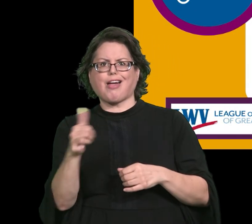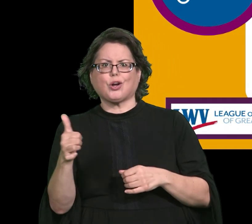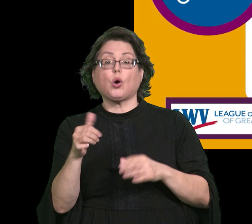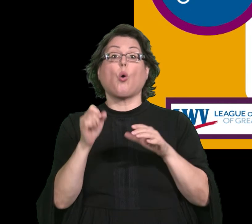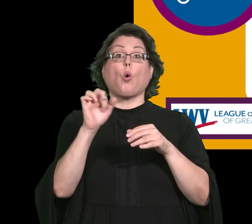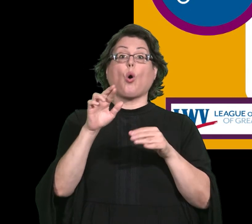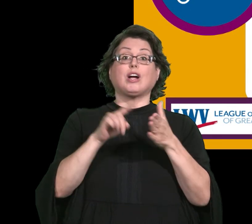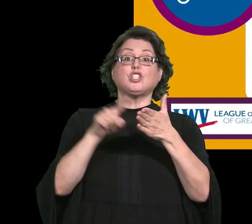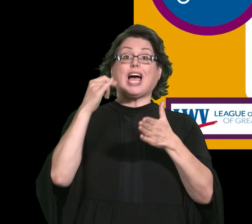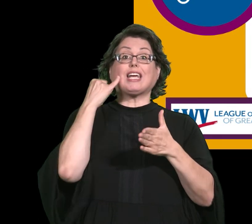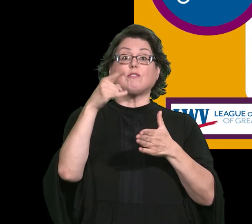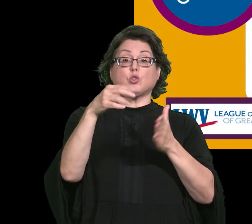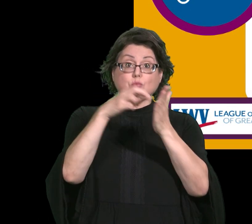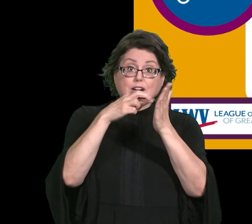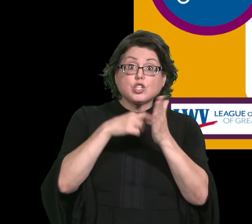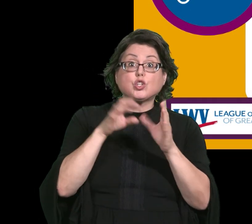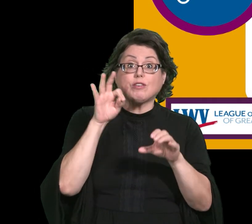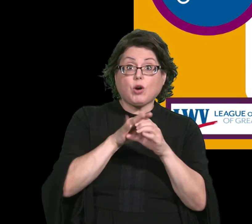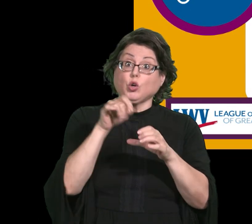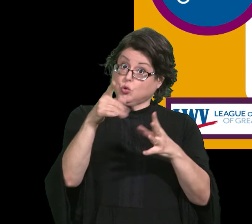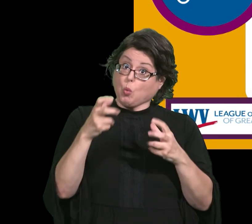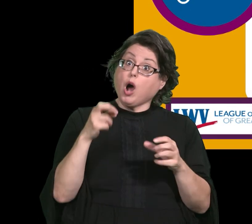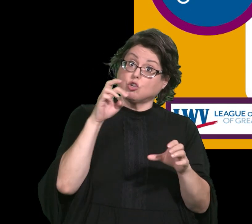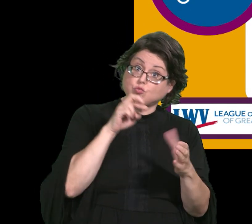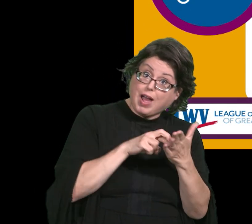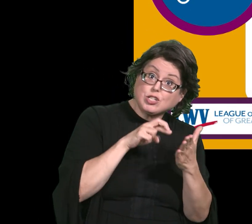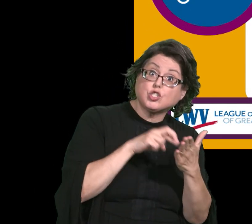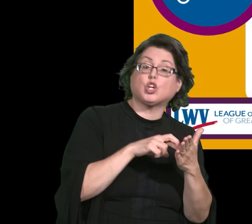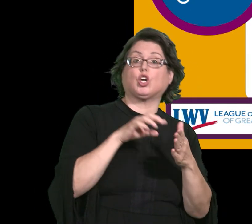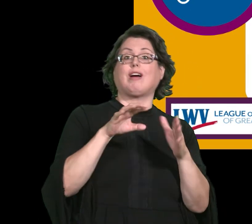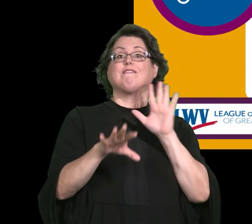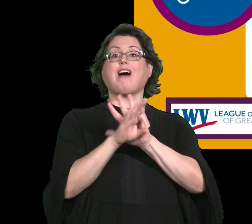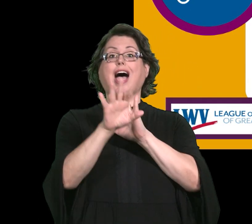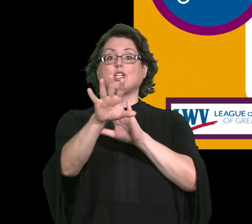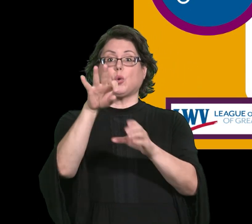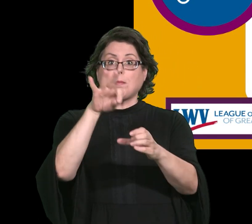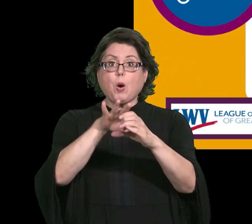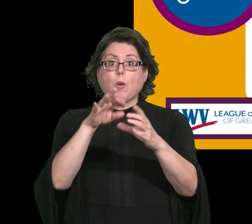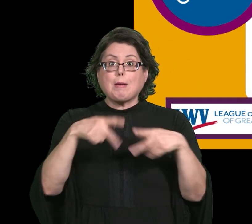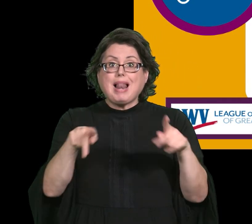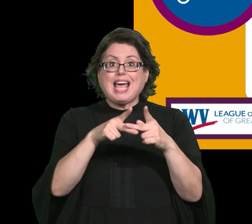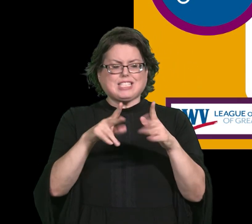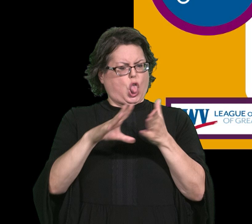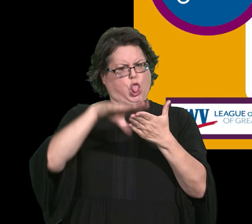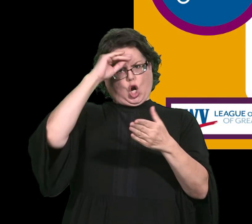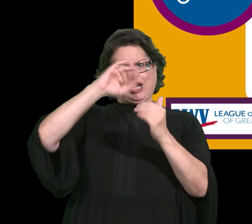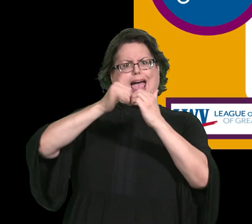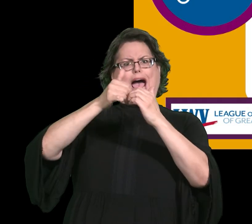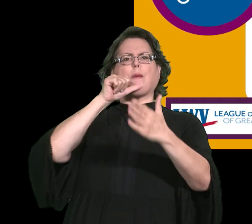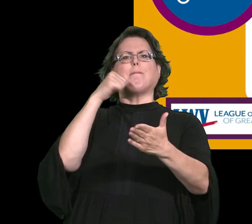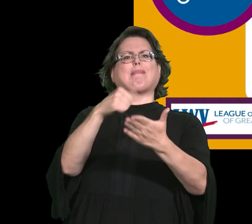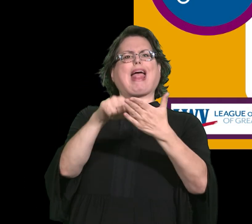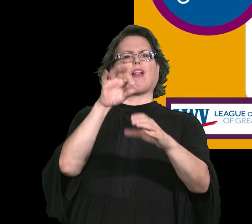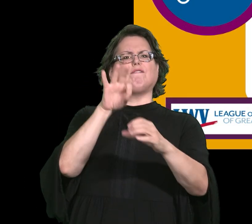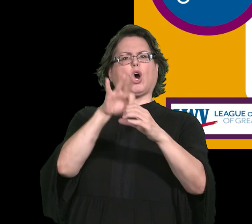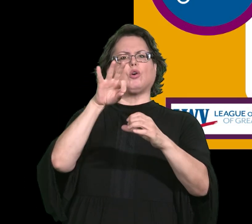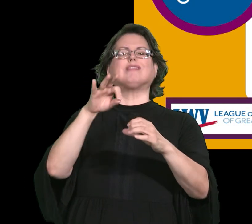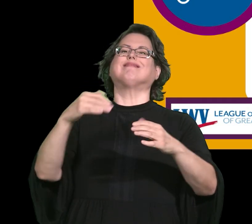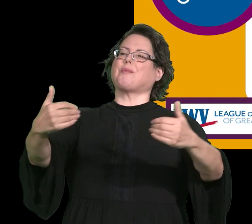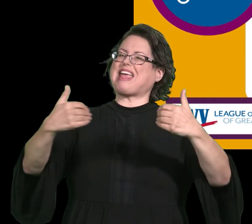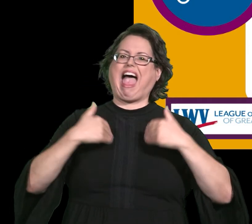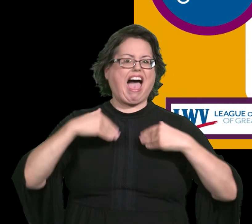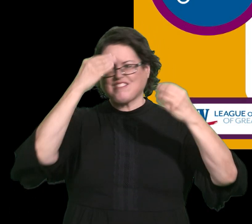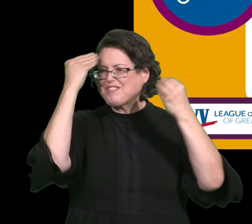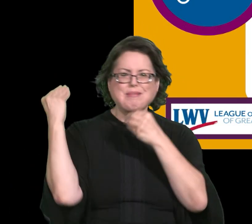how to check if you are registered to vote, how to register, find your polling place, and learn about mail-in voting and